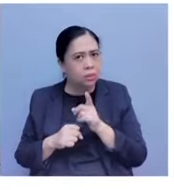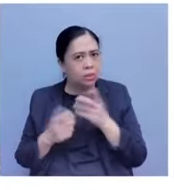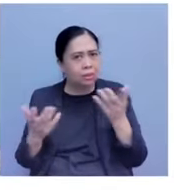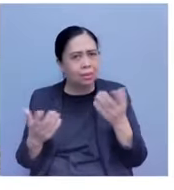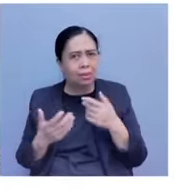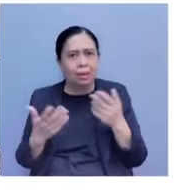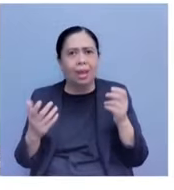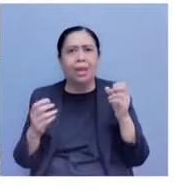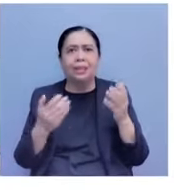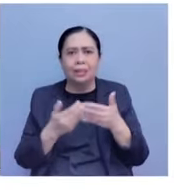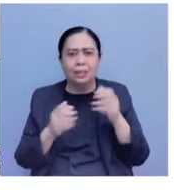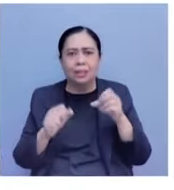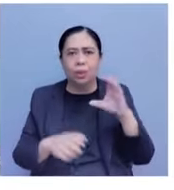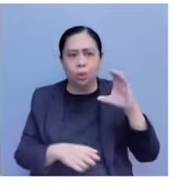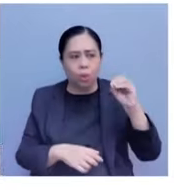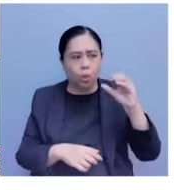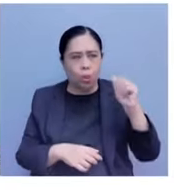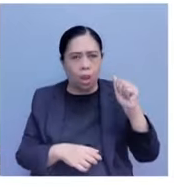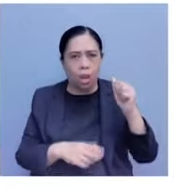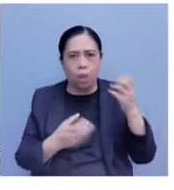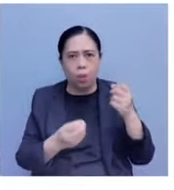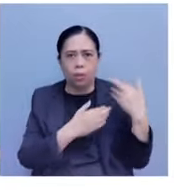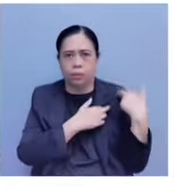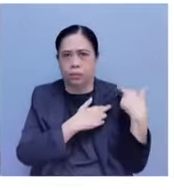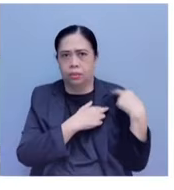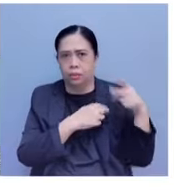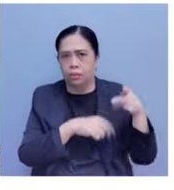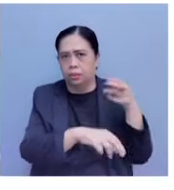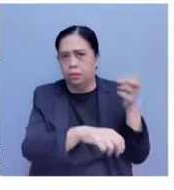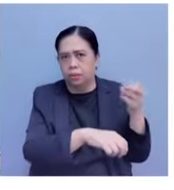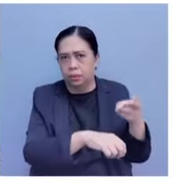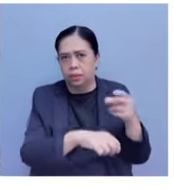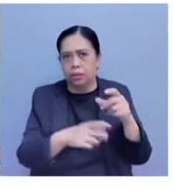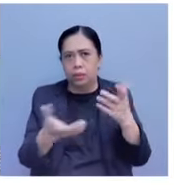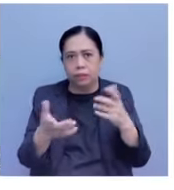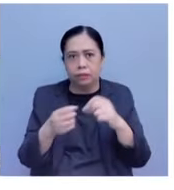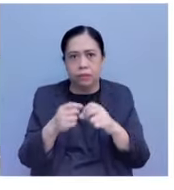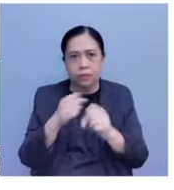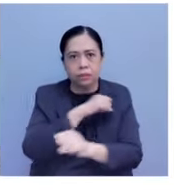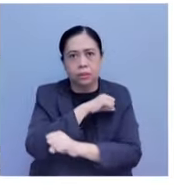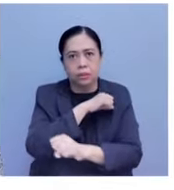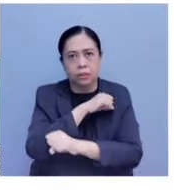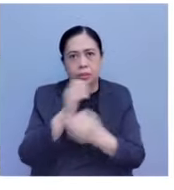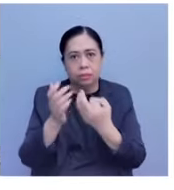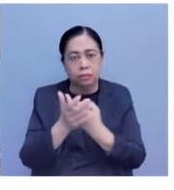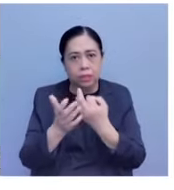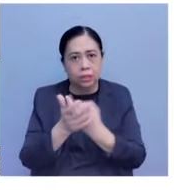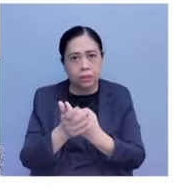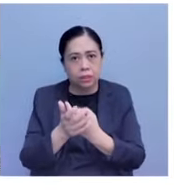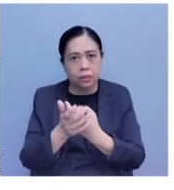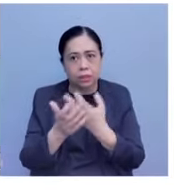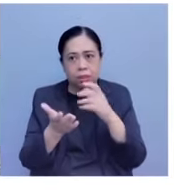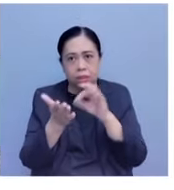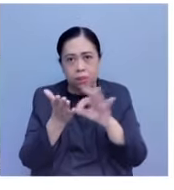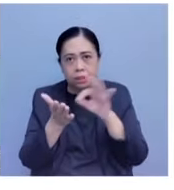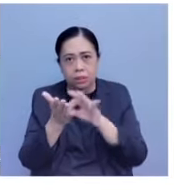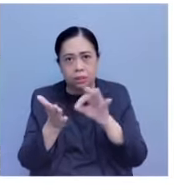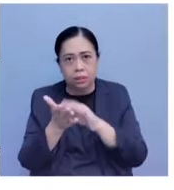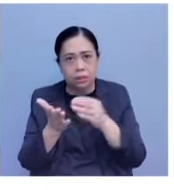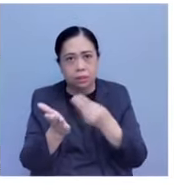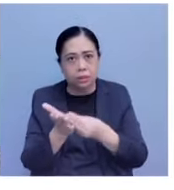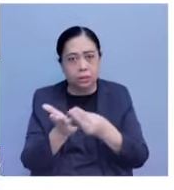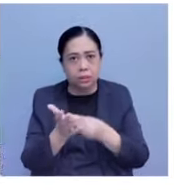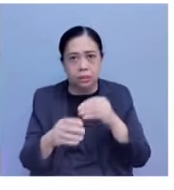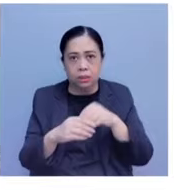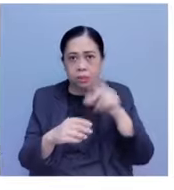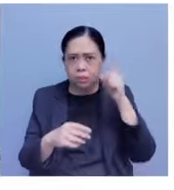me. And COA, I'd like to put to task COA too. If there are stolen funds in regularly audited public funds in